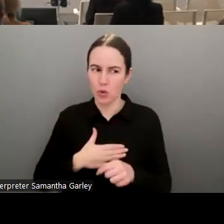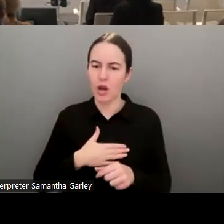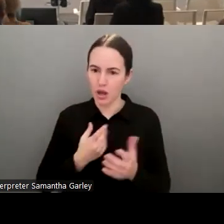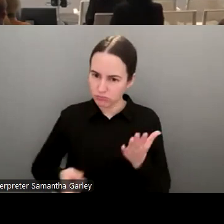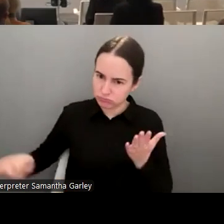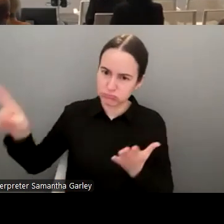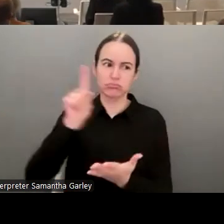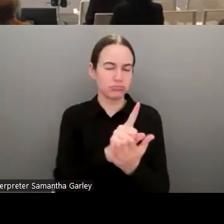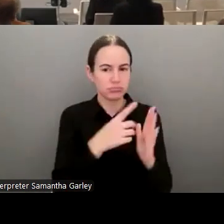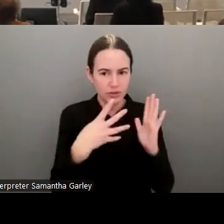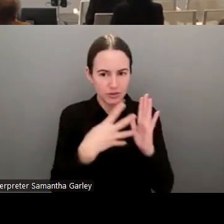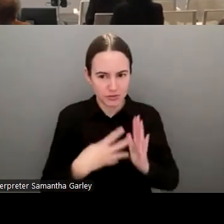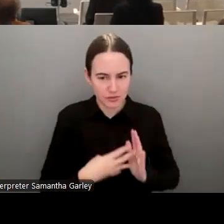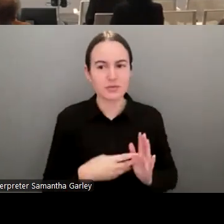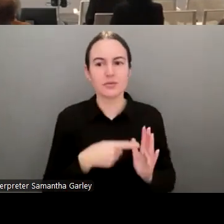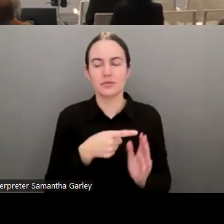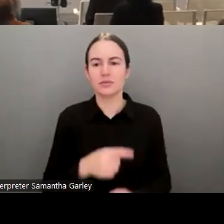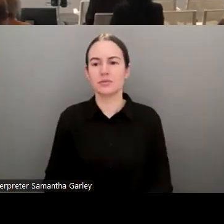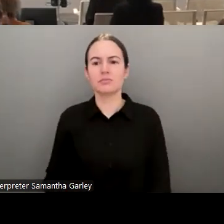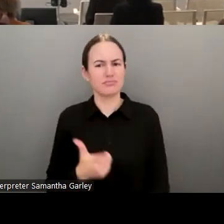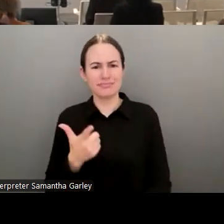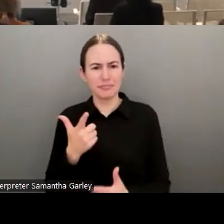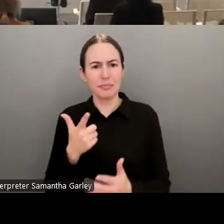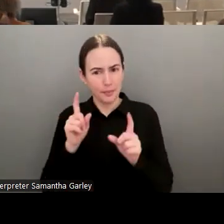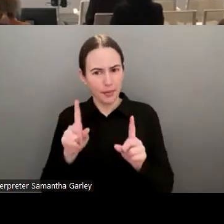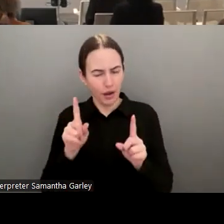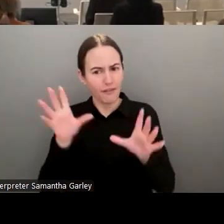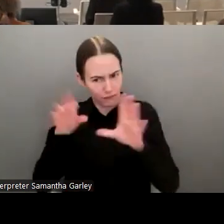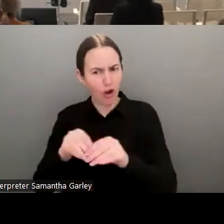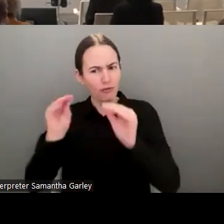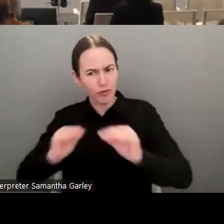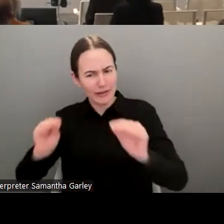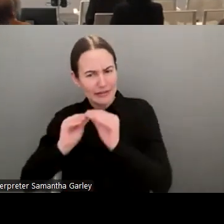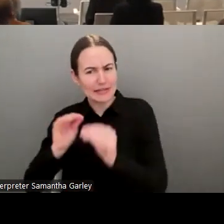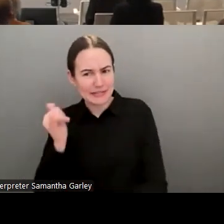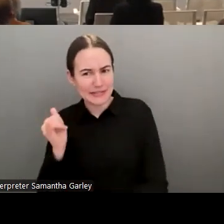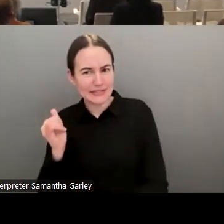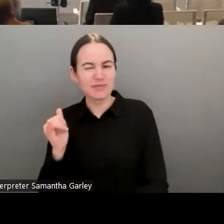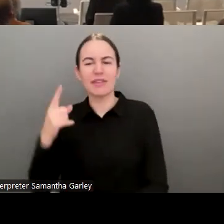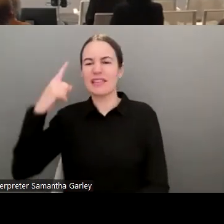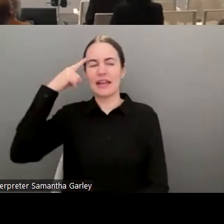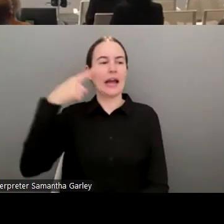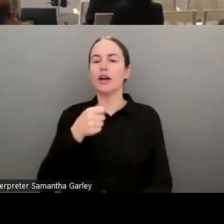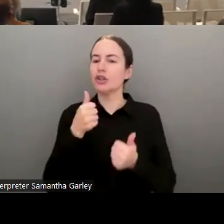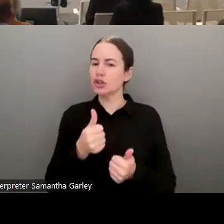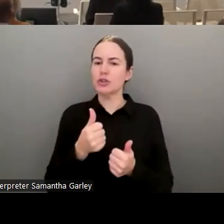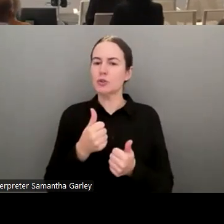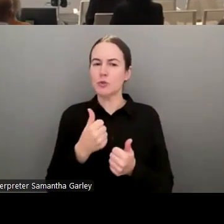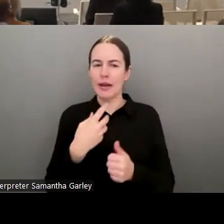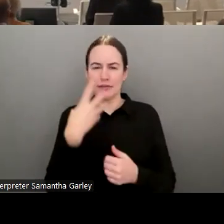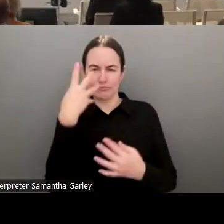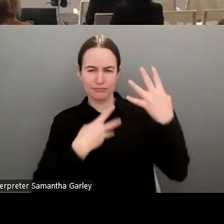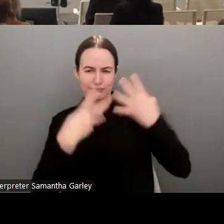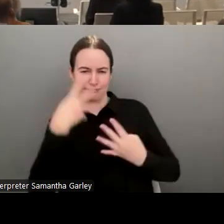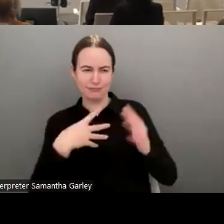these people are keeping updated and do training and events and so on, but still they think it's a good thing to retest themselves, because then we have